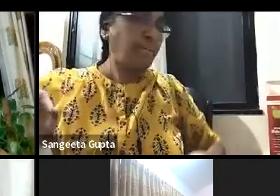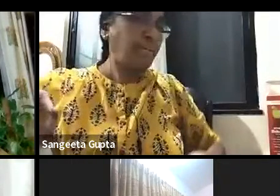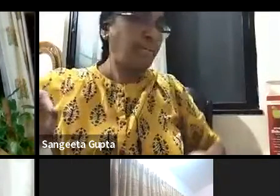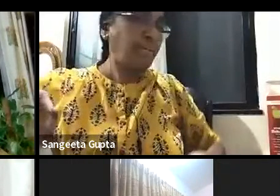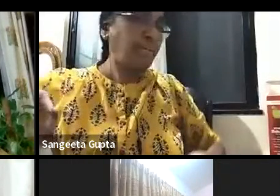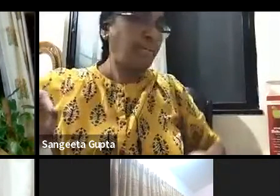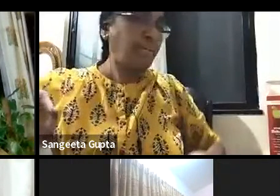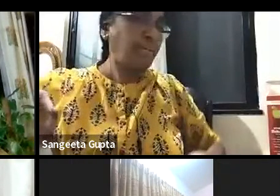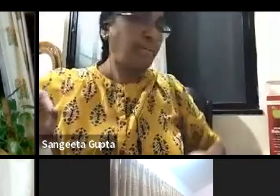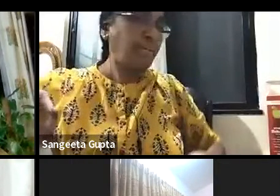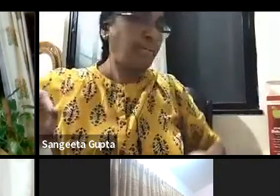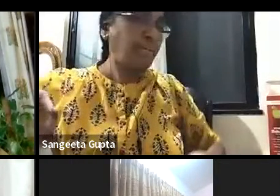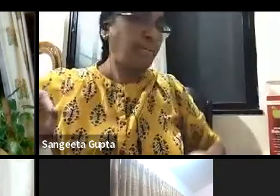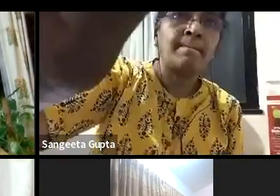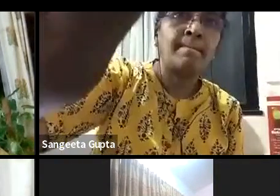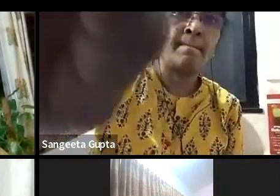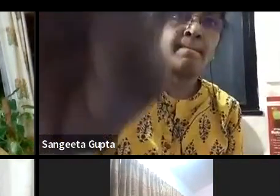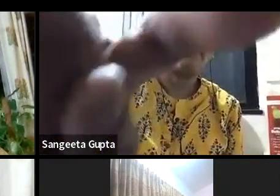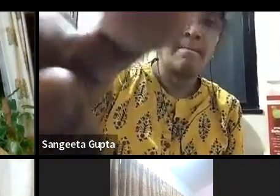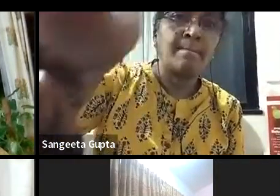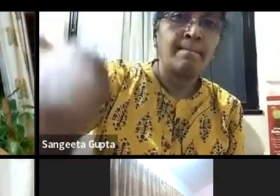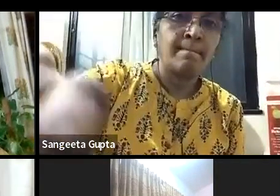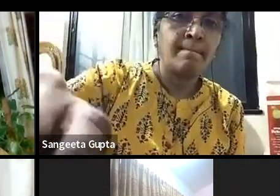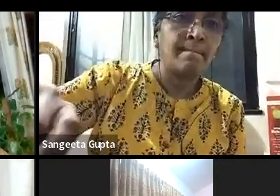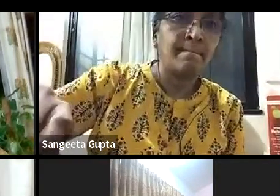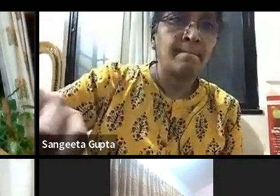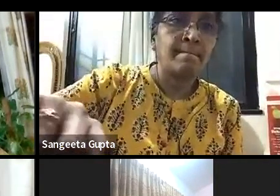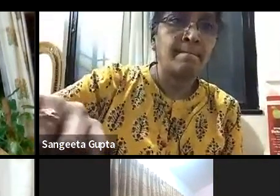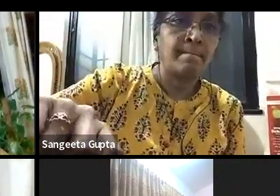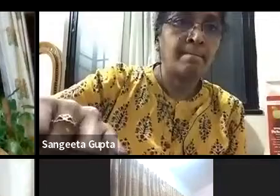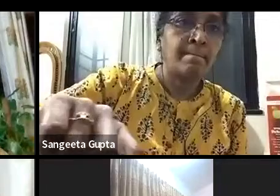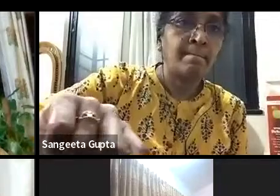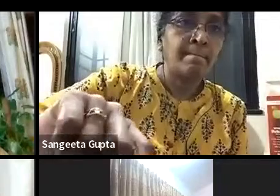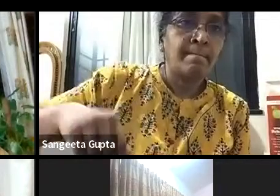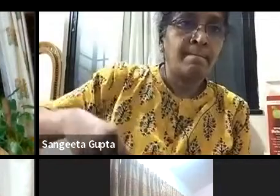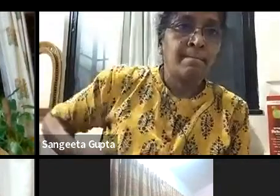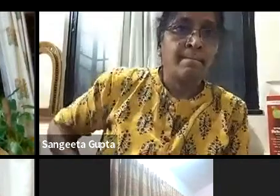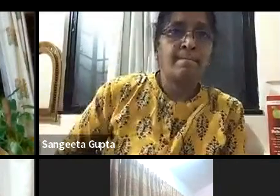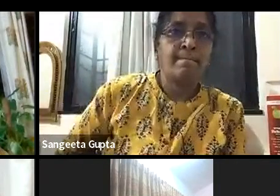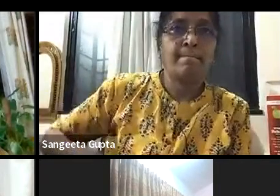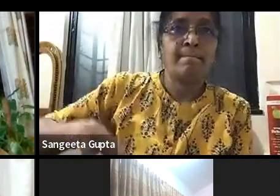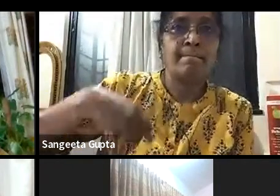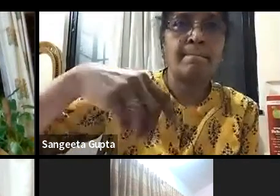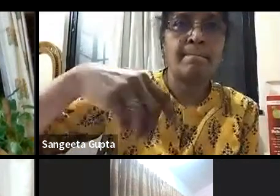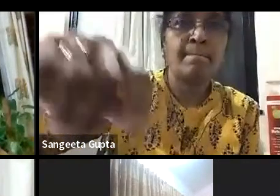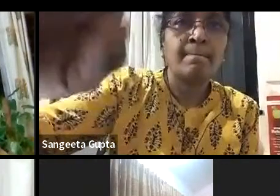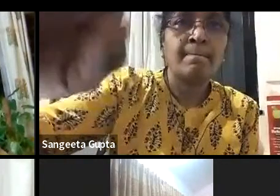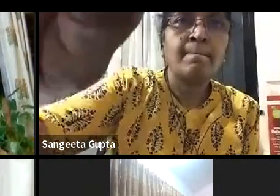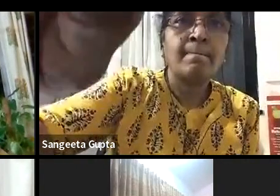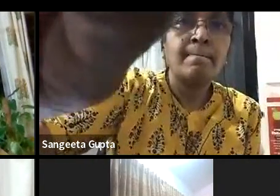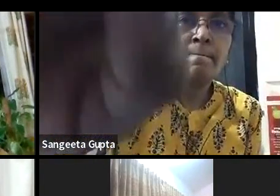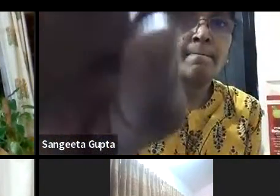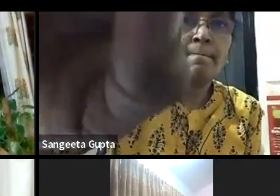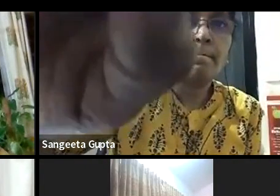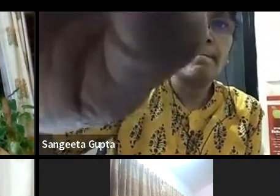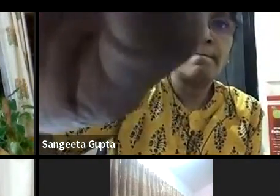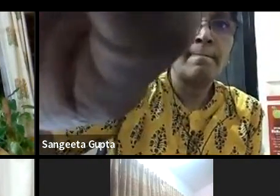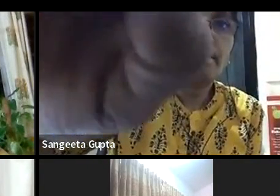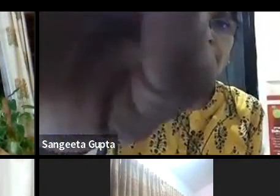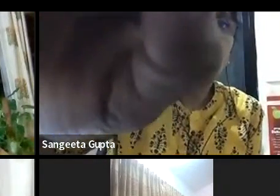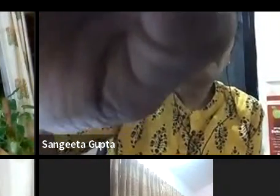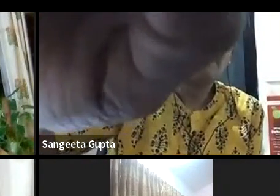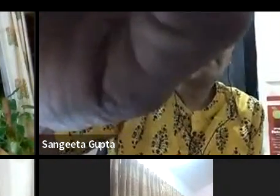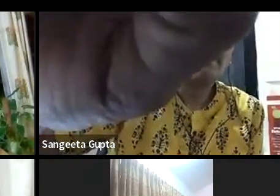of technology, and how you have taken us through the entire spectrum of how we can look at assistive technology and